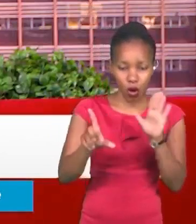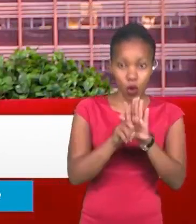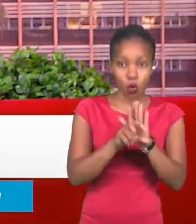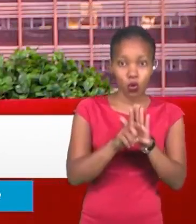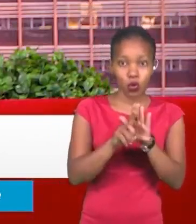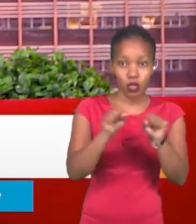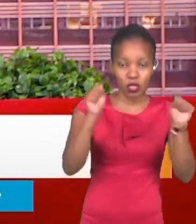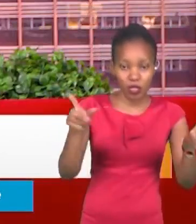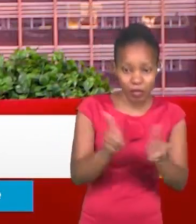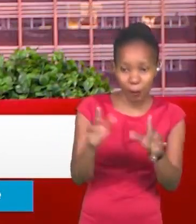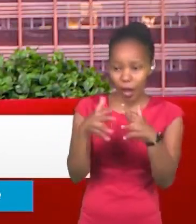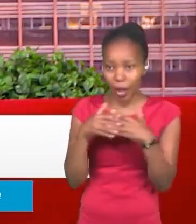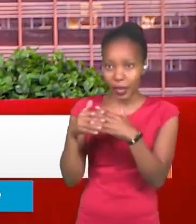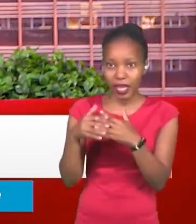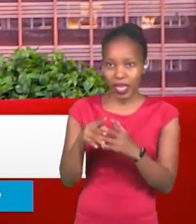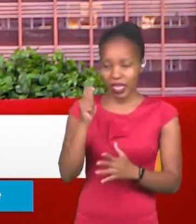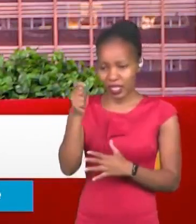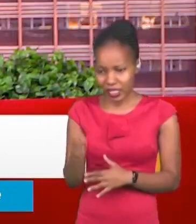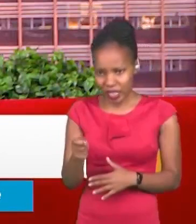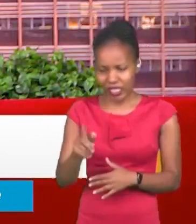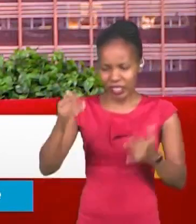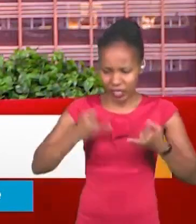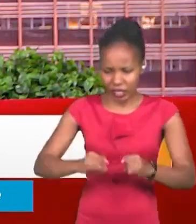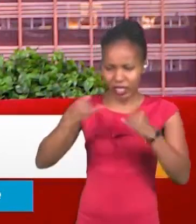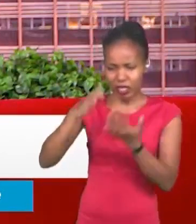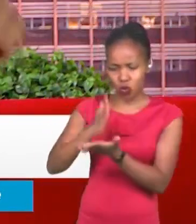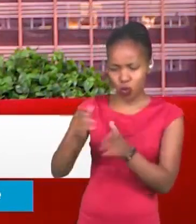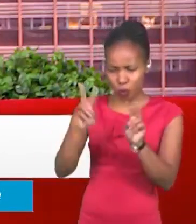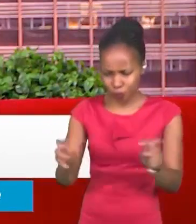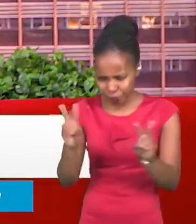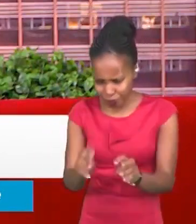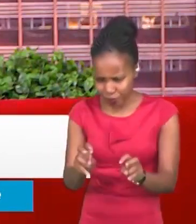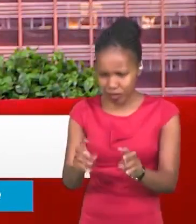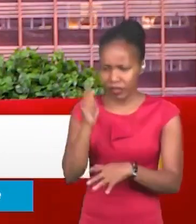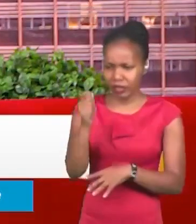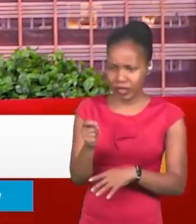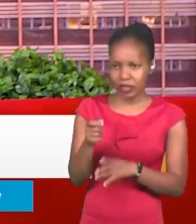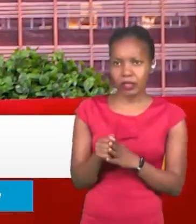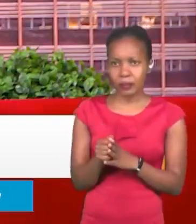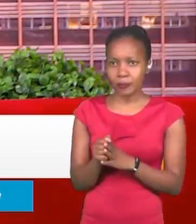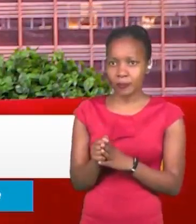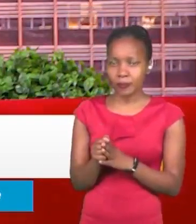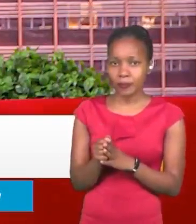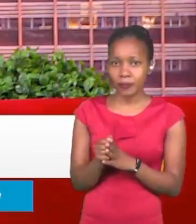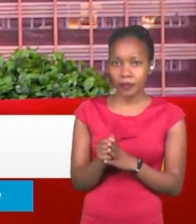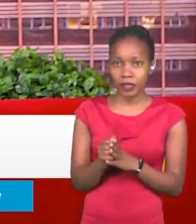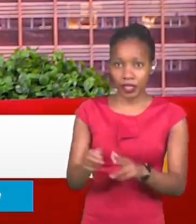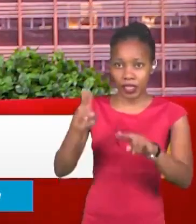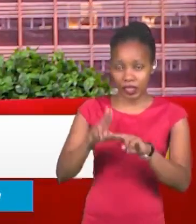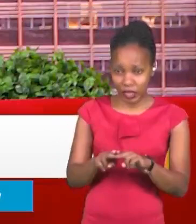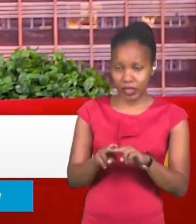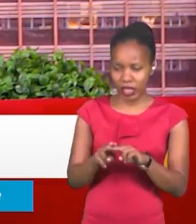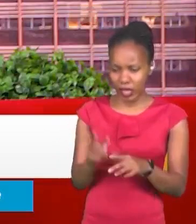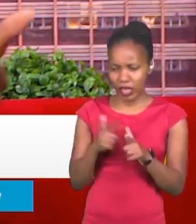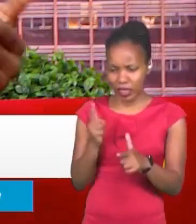the judge tries to get into the truth of the matter. So the judge inquires. In fact, what the judge does is he sits on